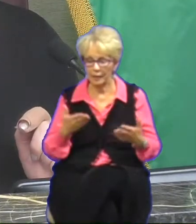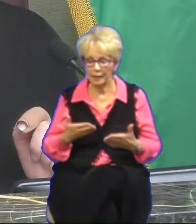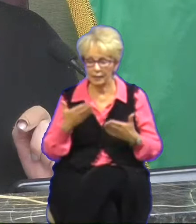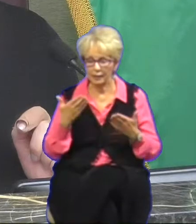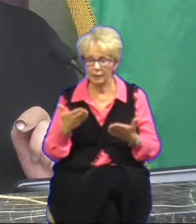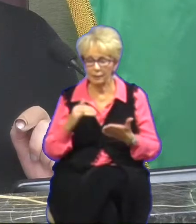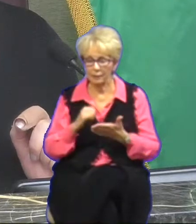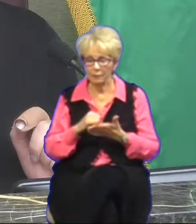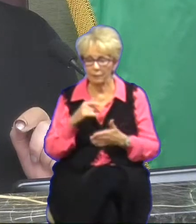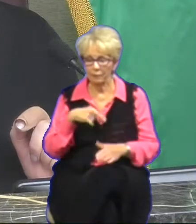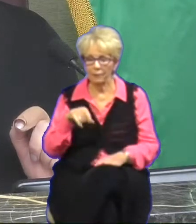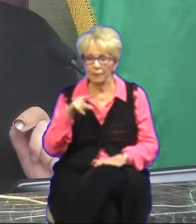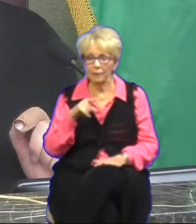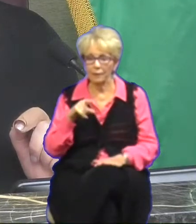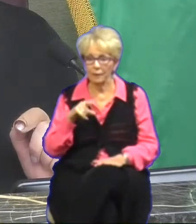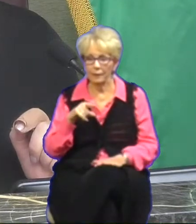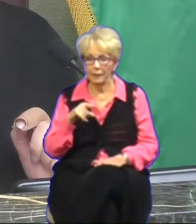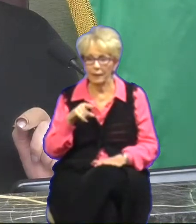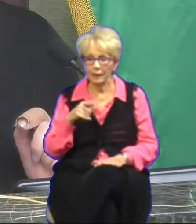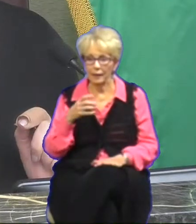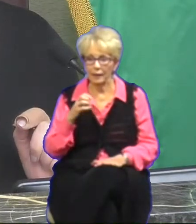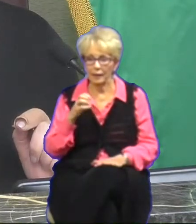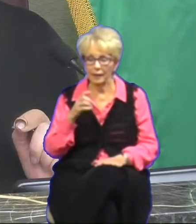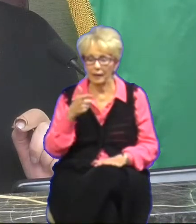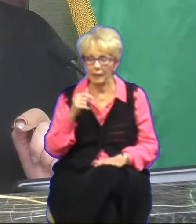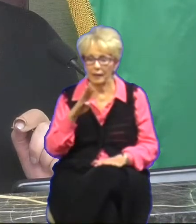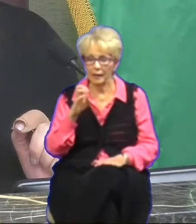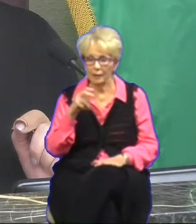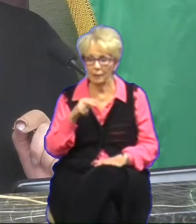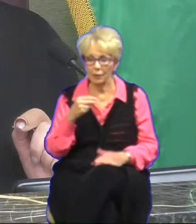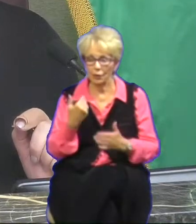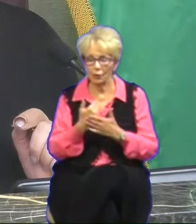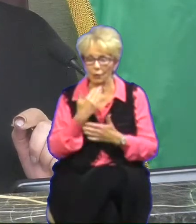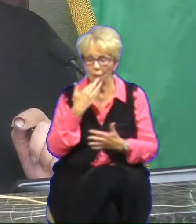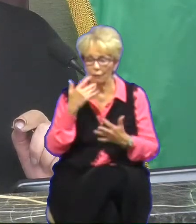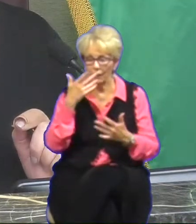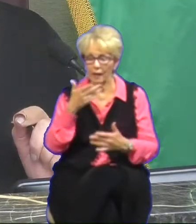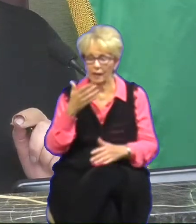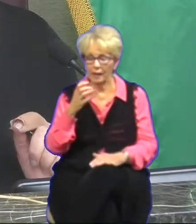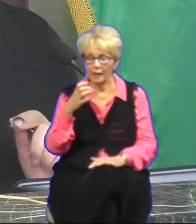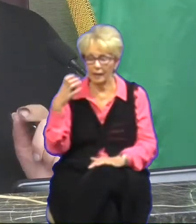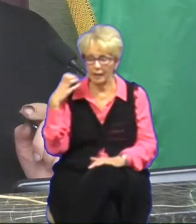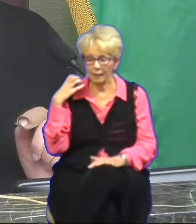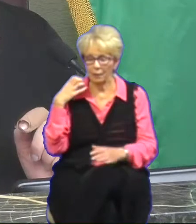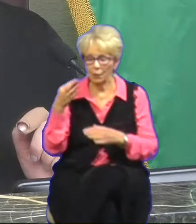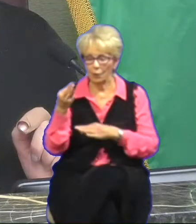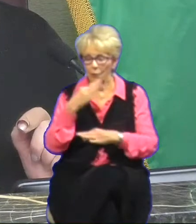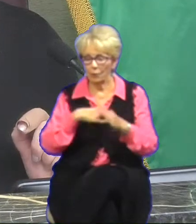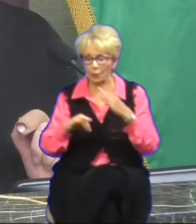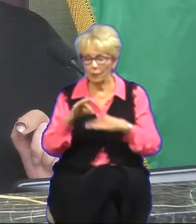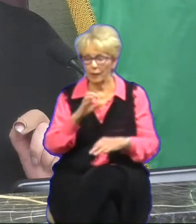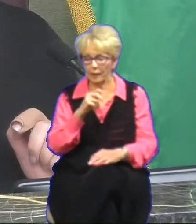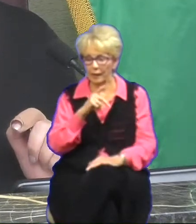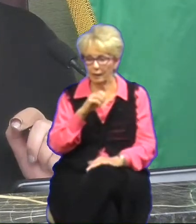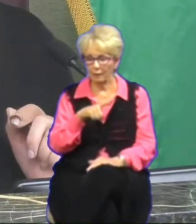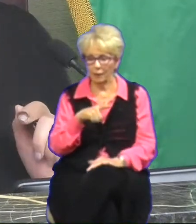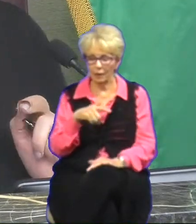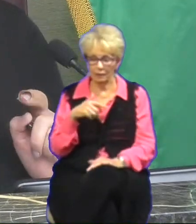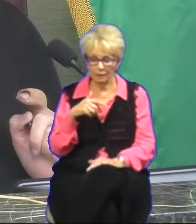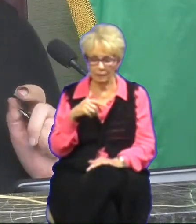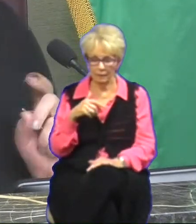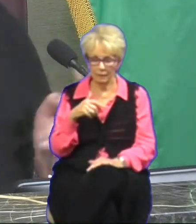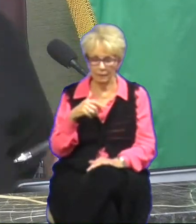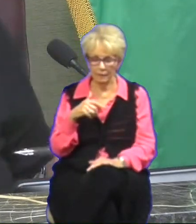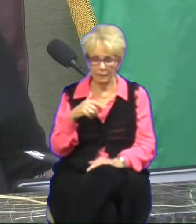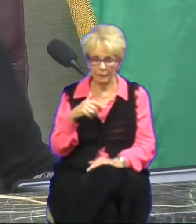to you that Israel Gibson, the new fire captain, be appointed to replace Captain Campbell on this board. We have two